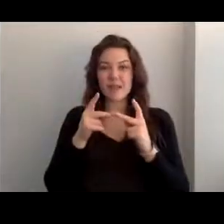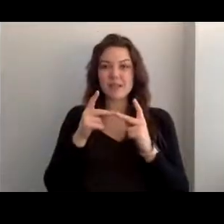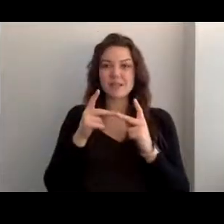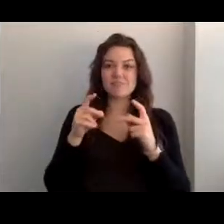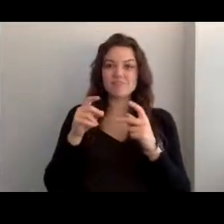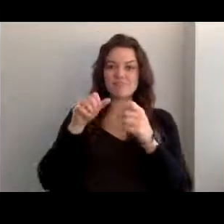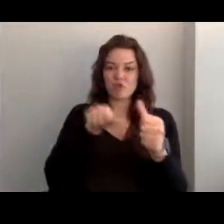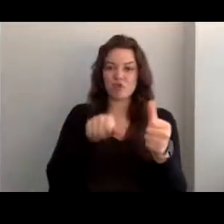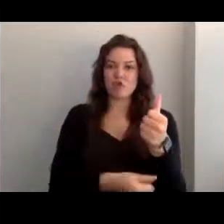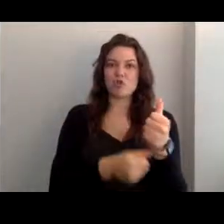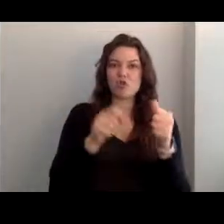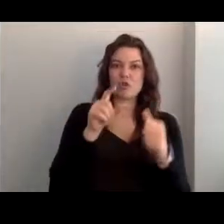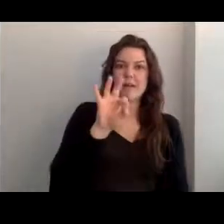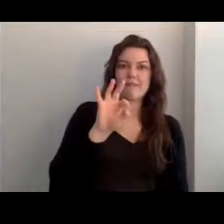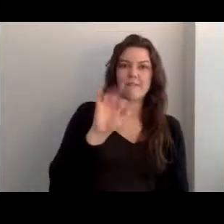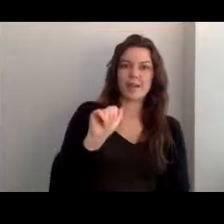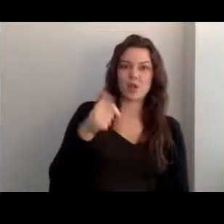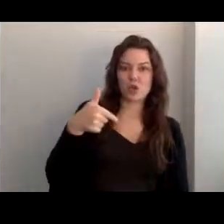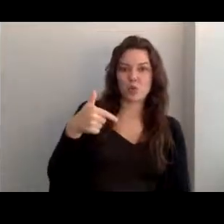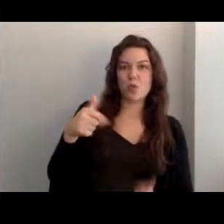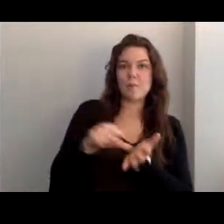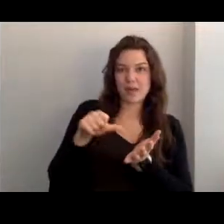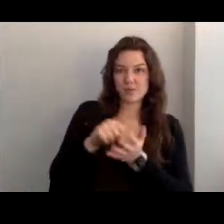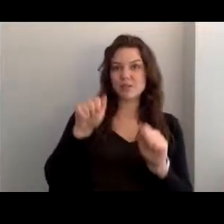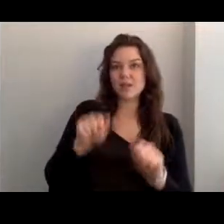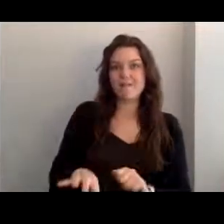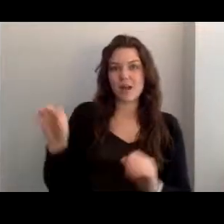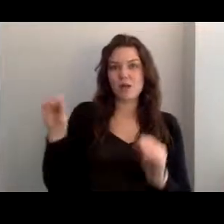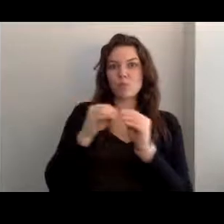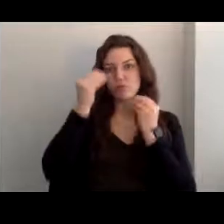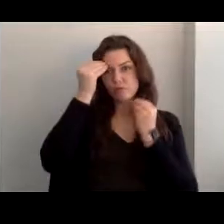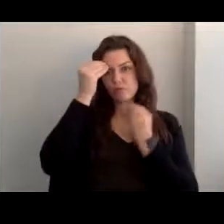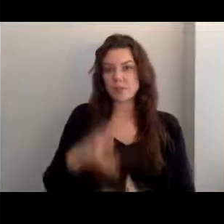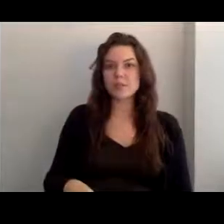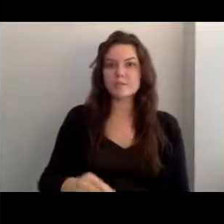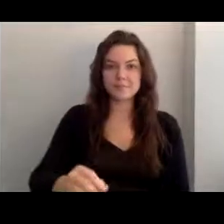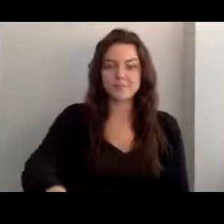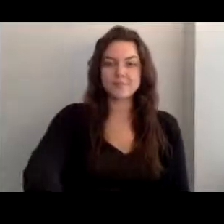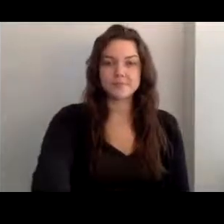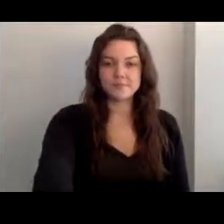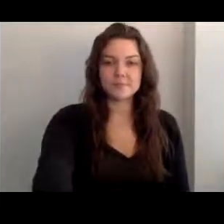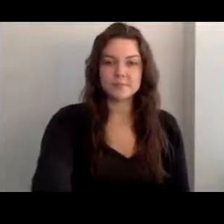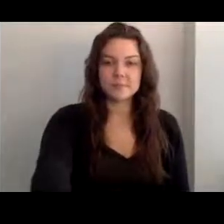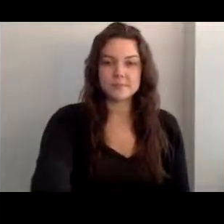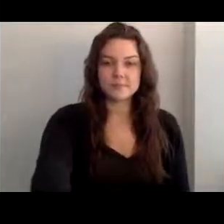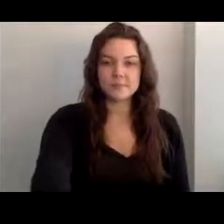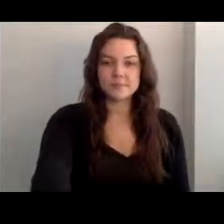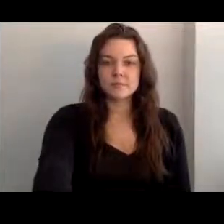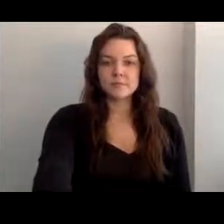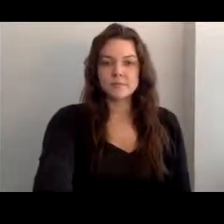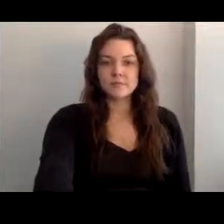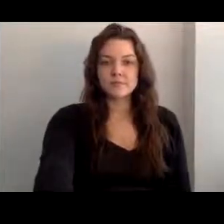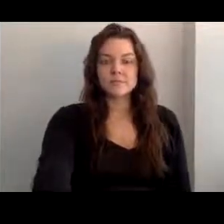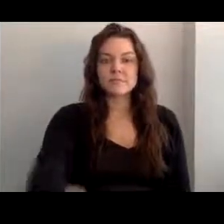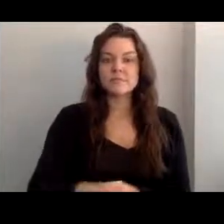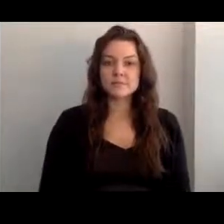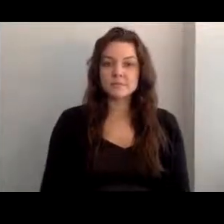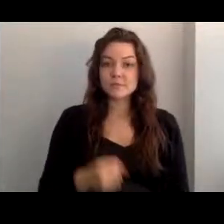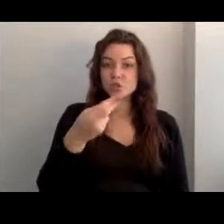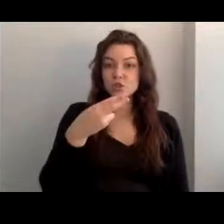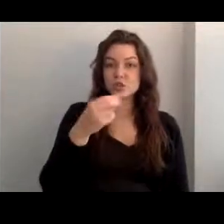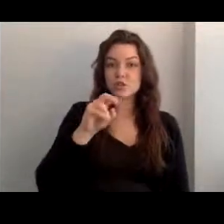is, an FAQ page where you can find that information. Great. Okay, so let's see. Shantae asks,